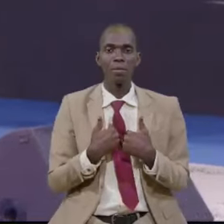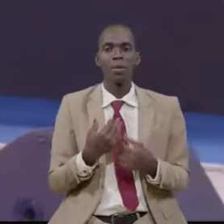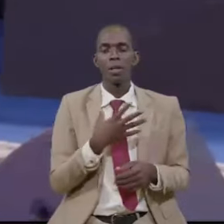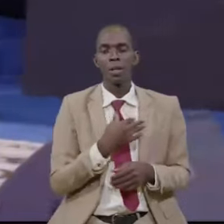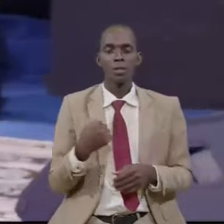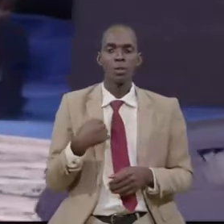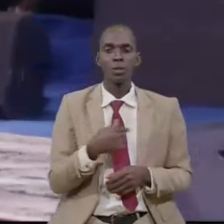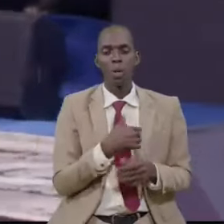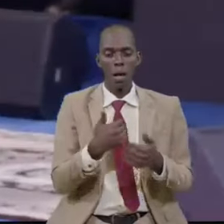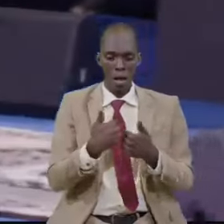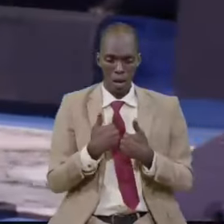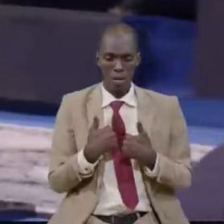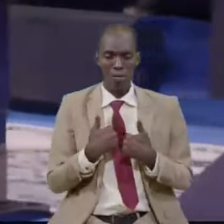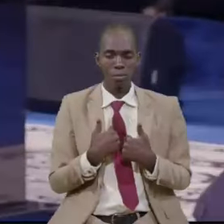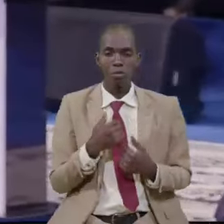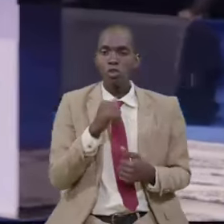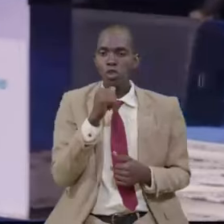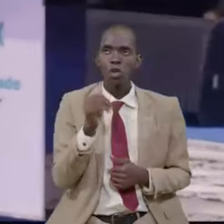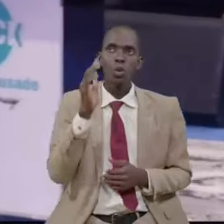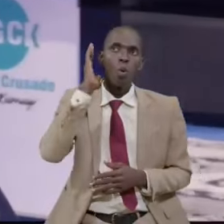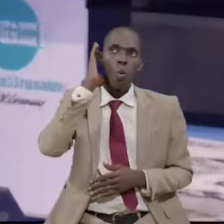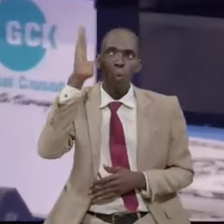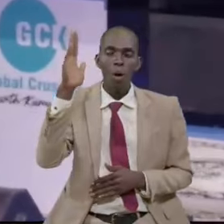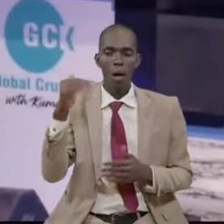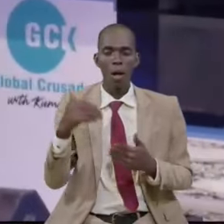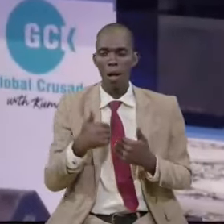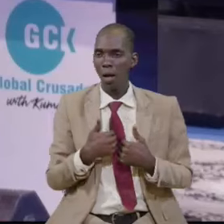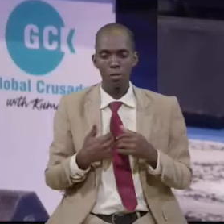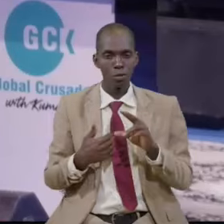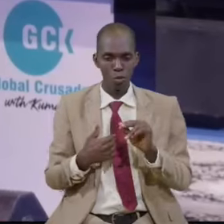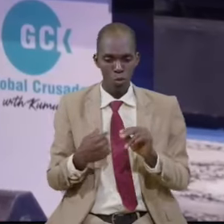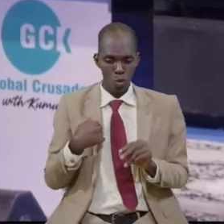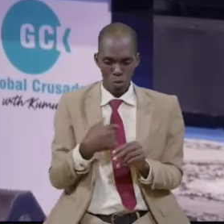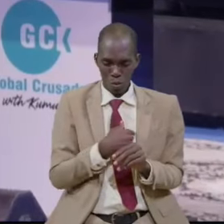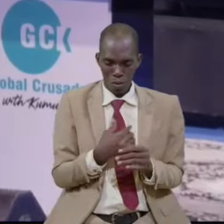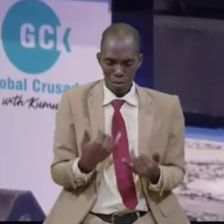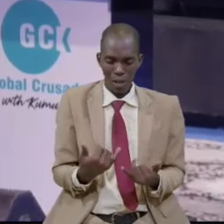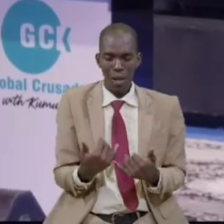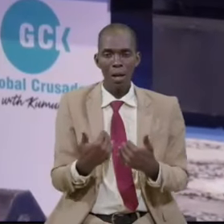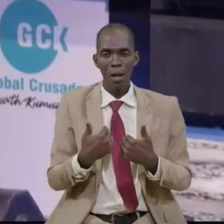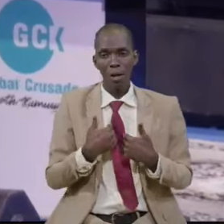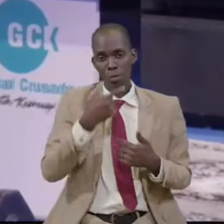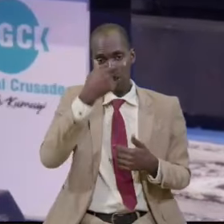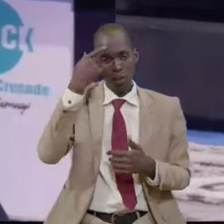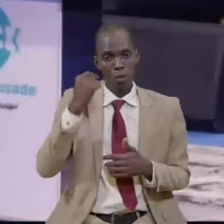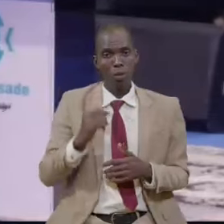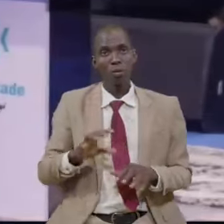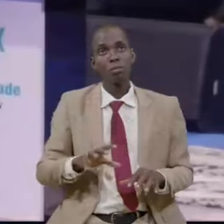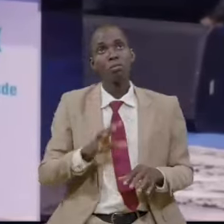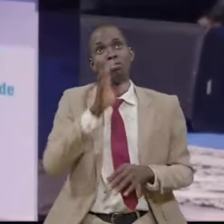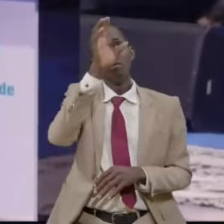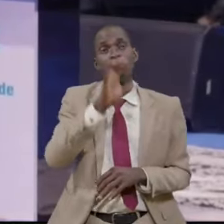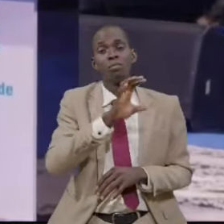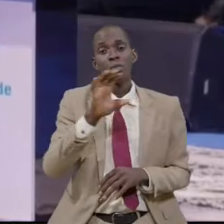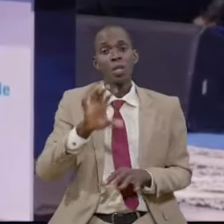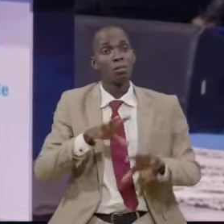to have, we have Calvary has made it available for you and for me.